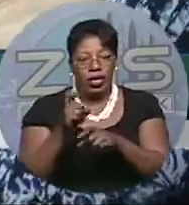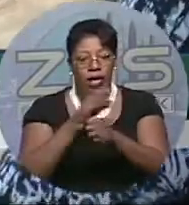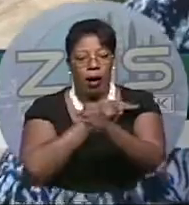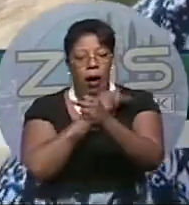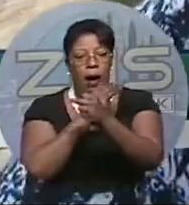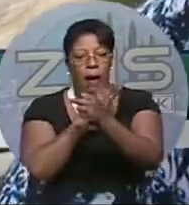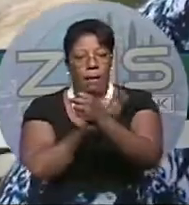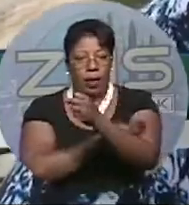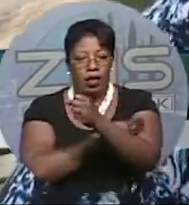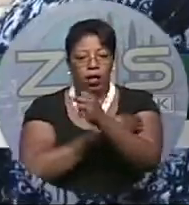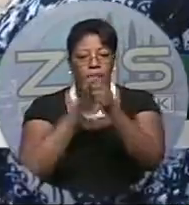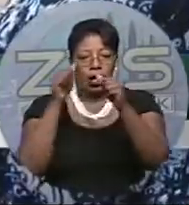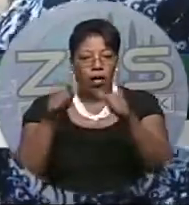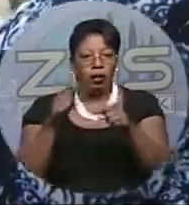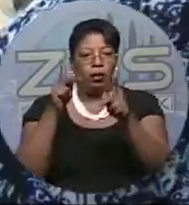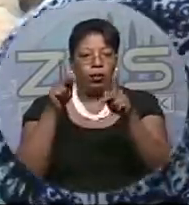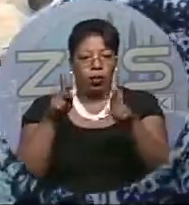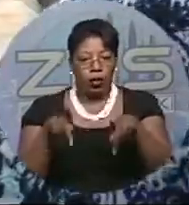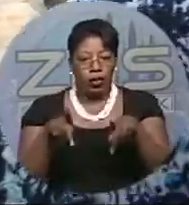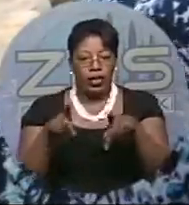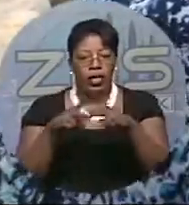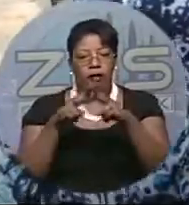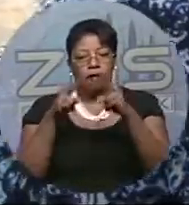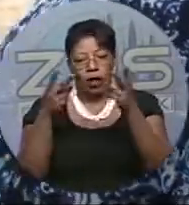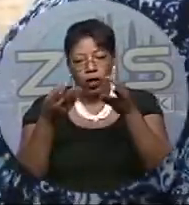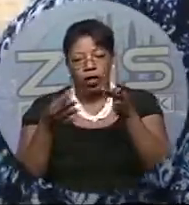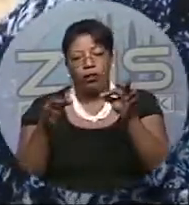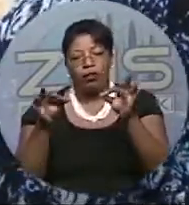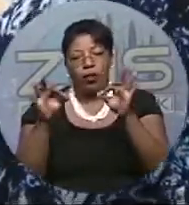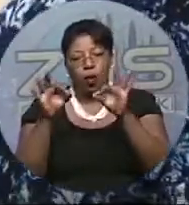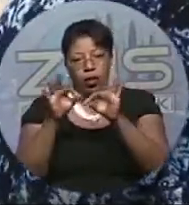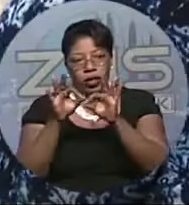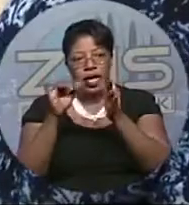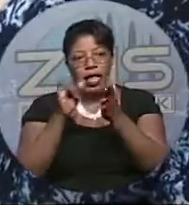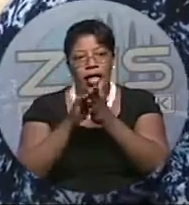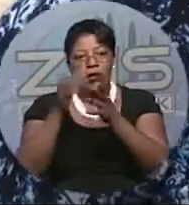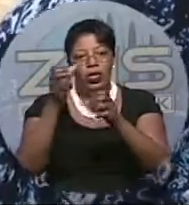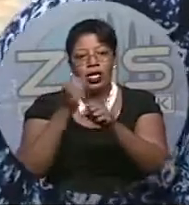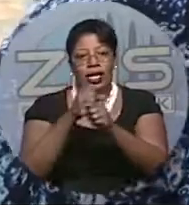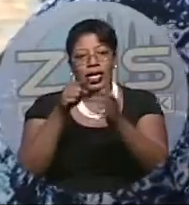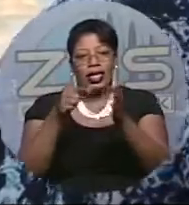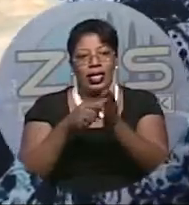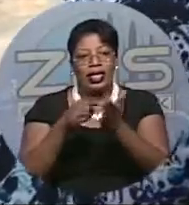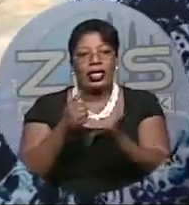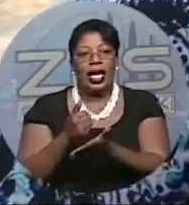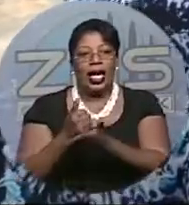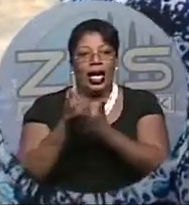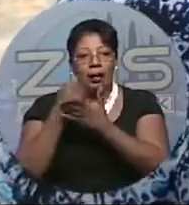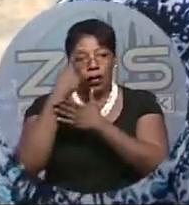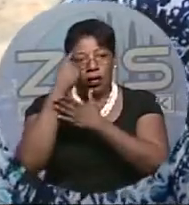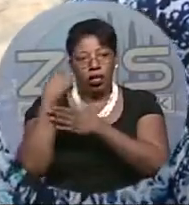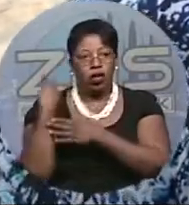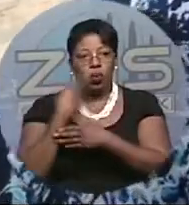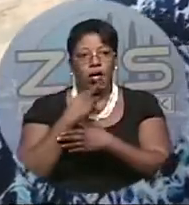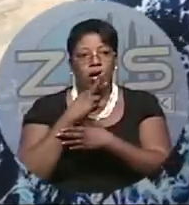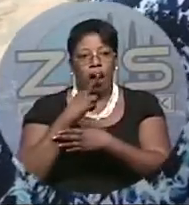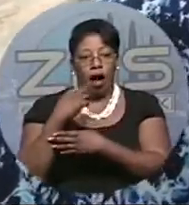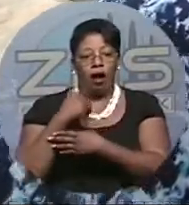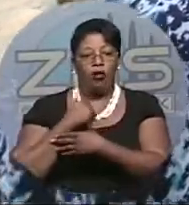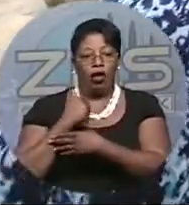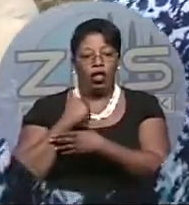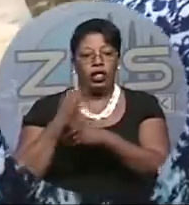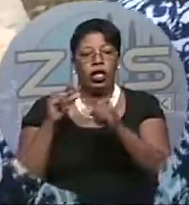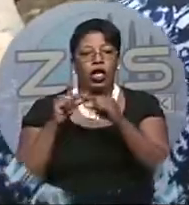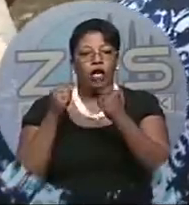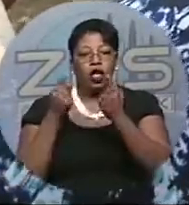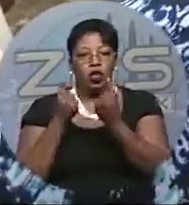of able-bodied persons. It's very, very important that we get this kind of help, because we are a volunteer group.